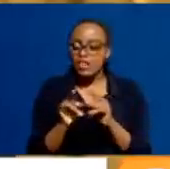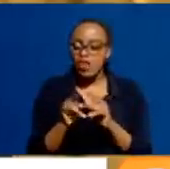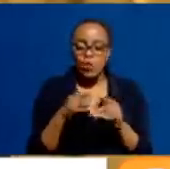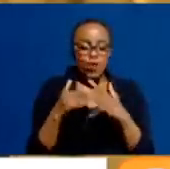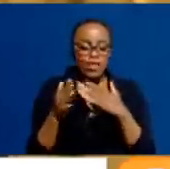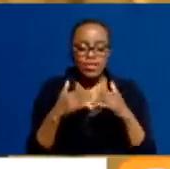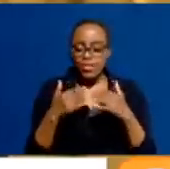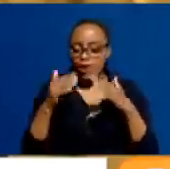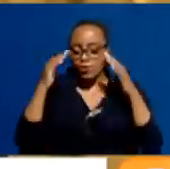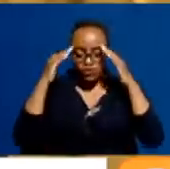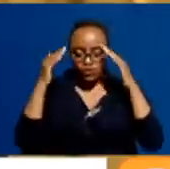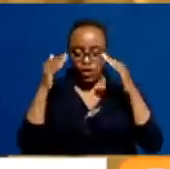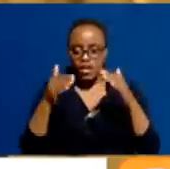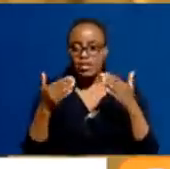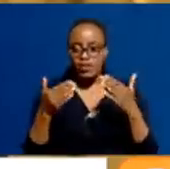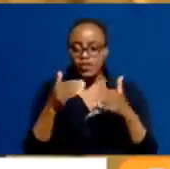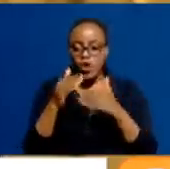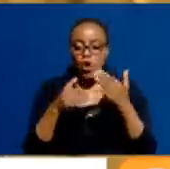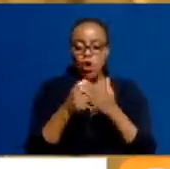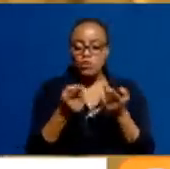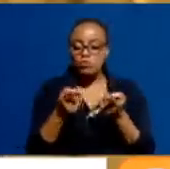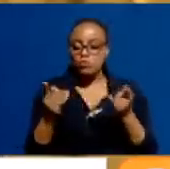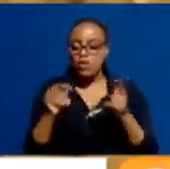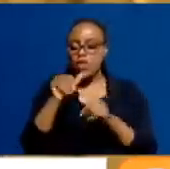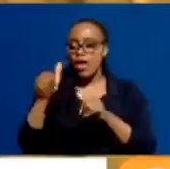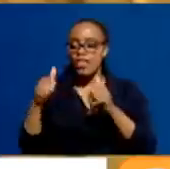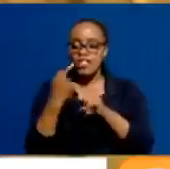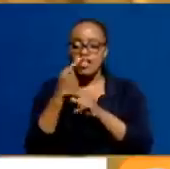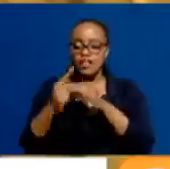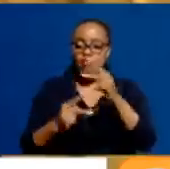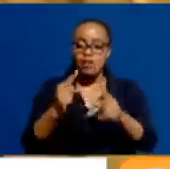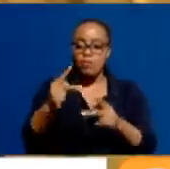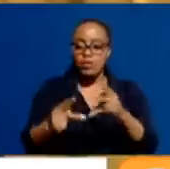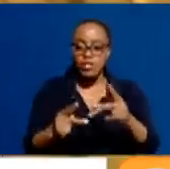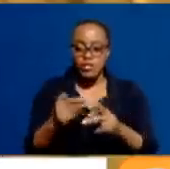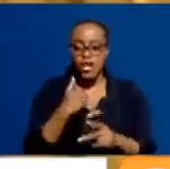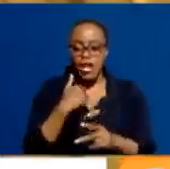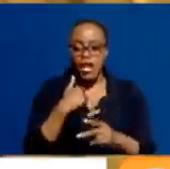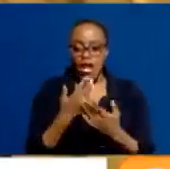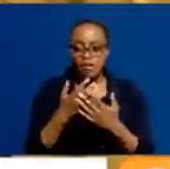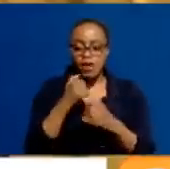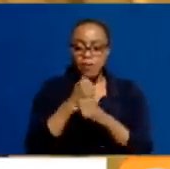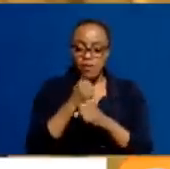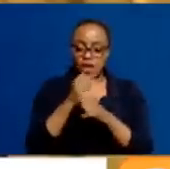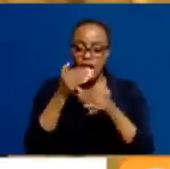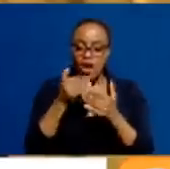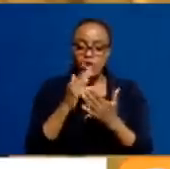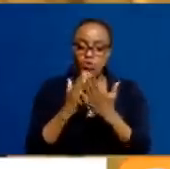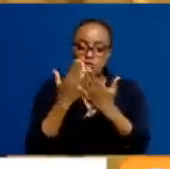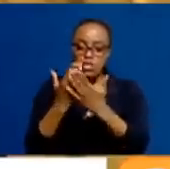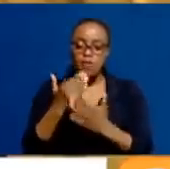irrespective of all the other processes having been impugned, as you have